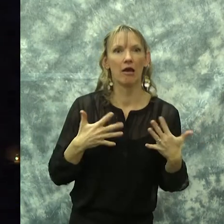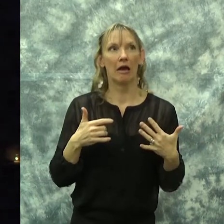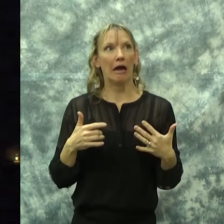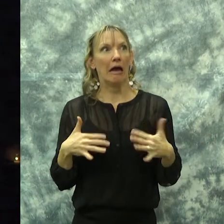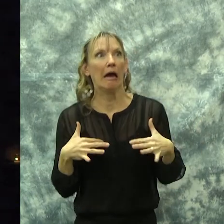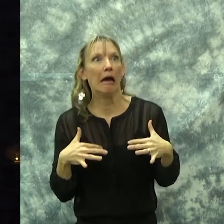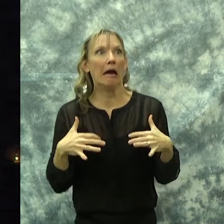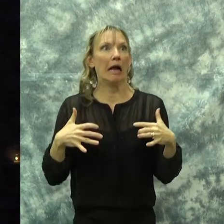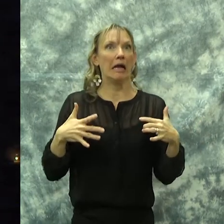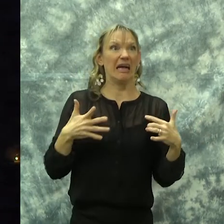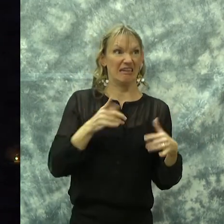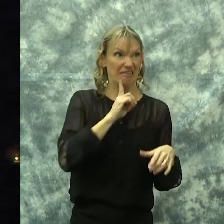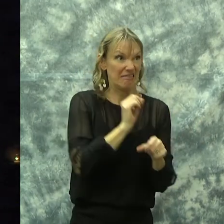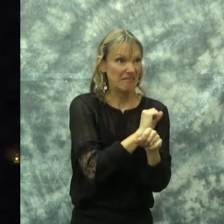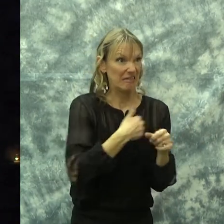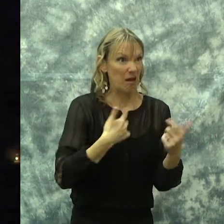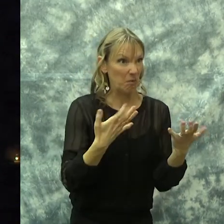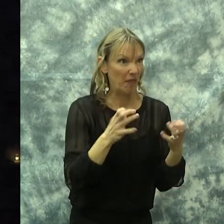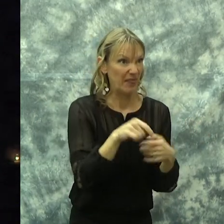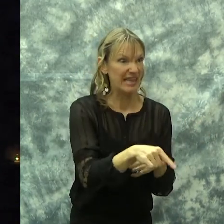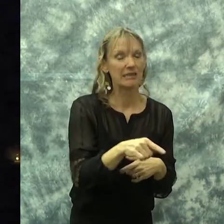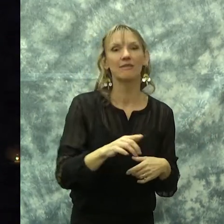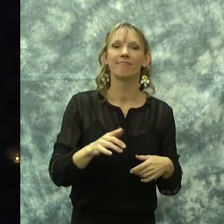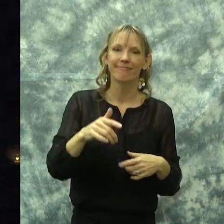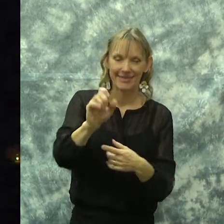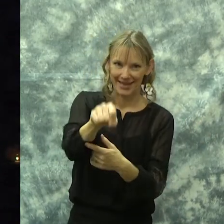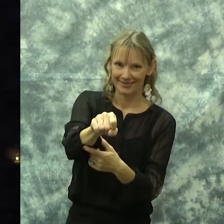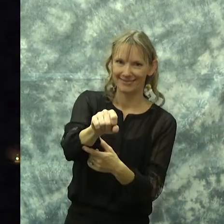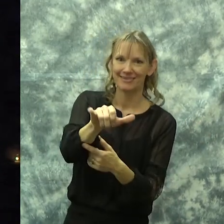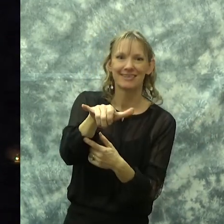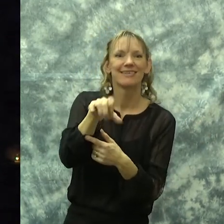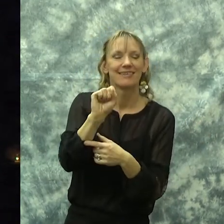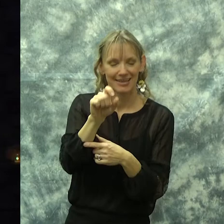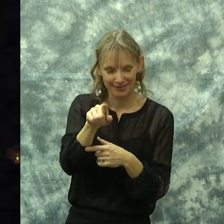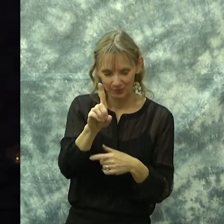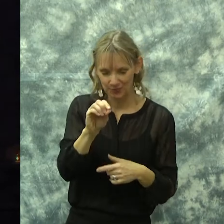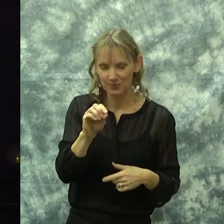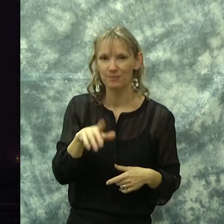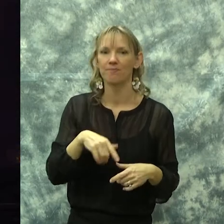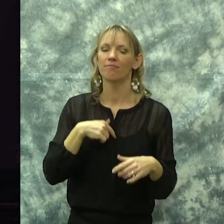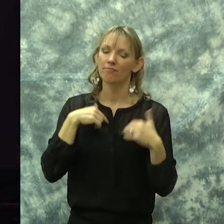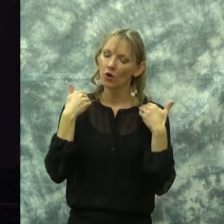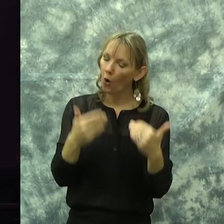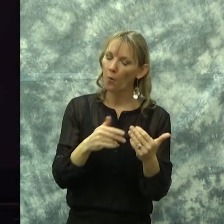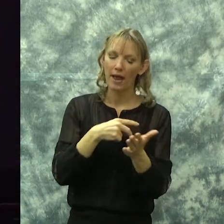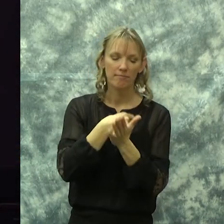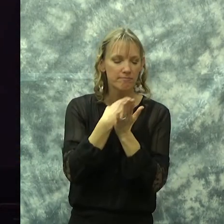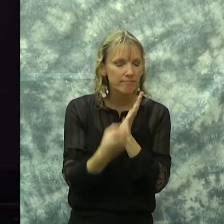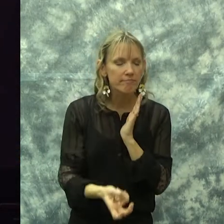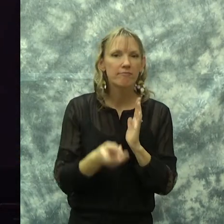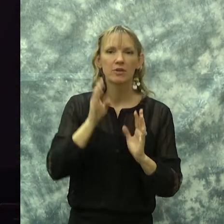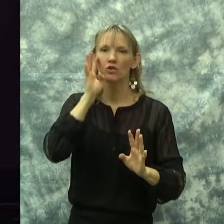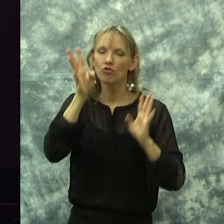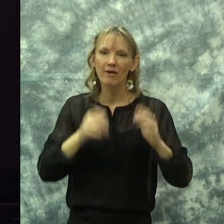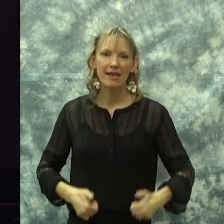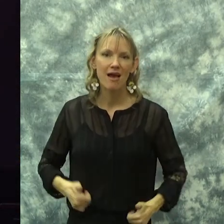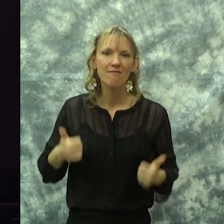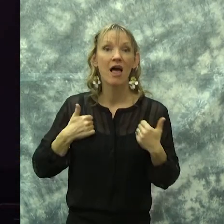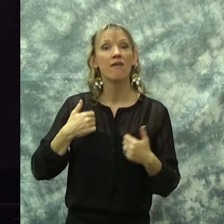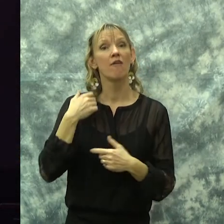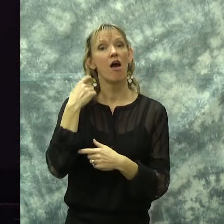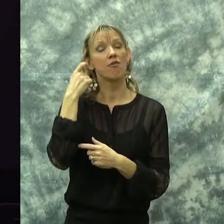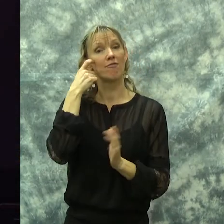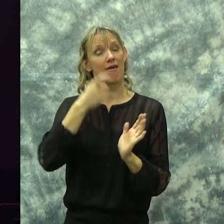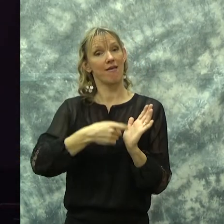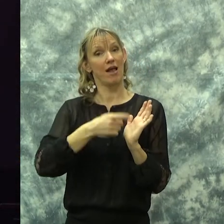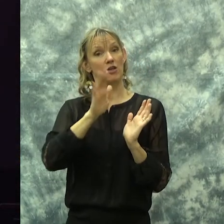vulnerable and too intimate. And did I really want this? Yes, you do. Step into that creative life and